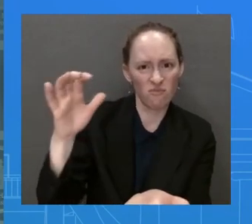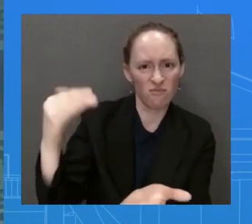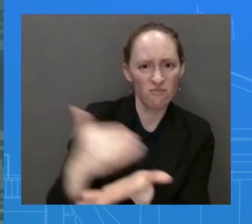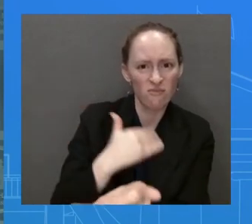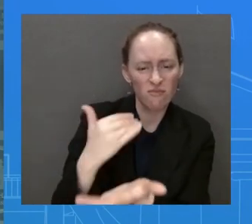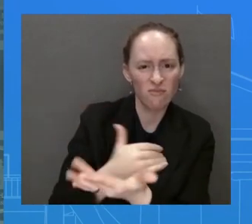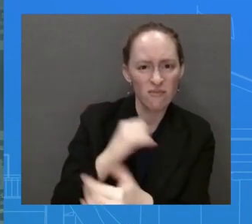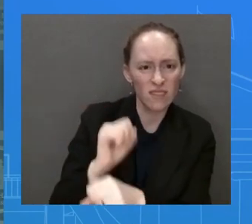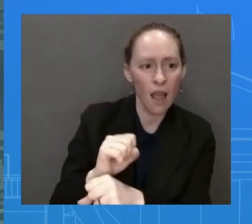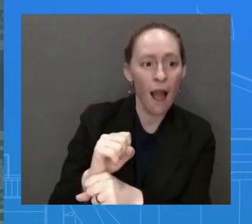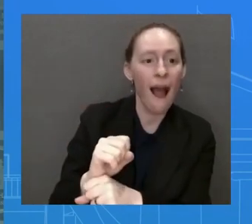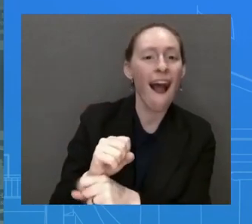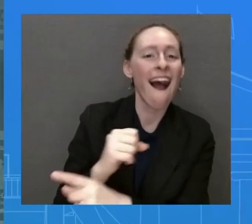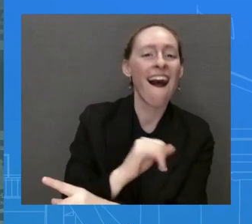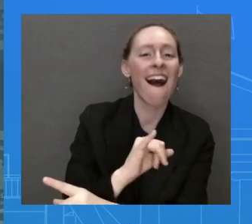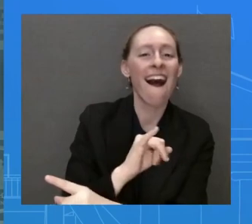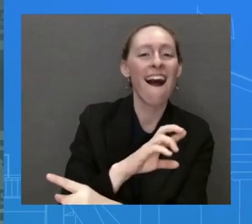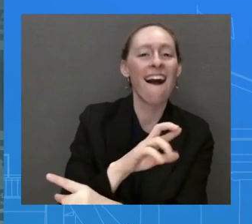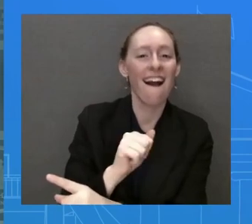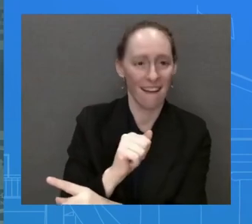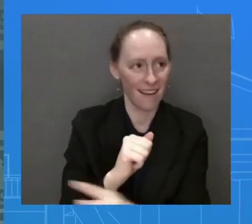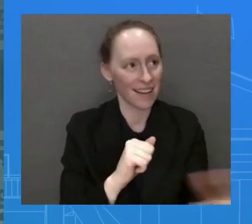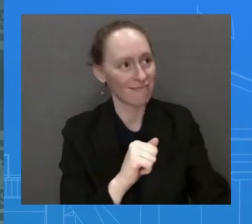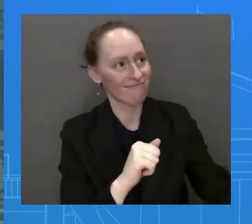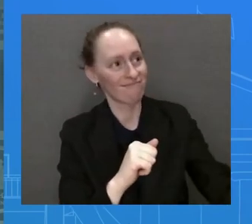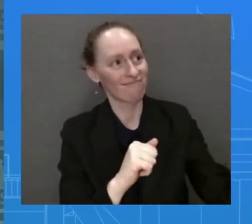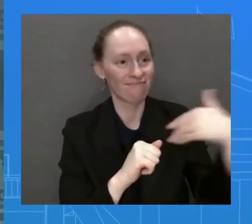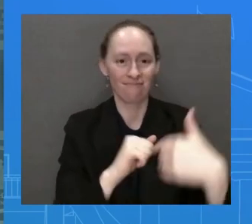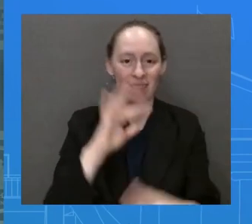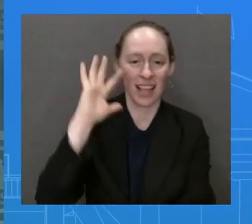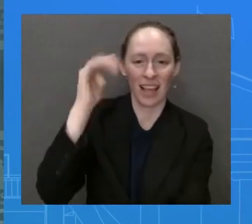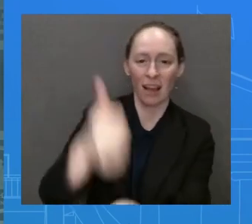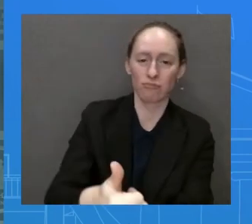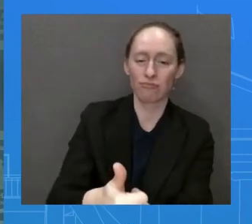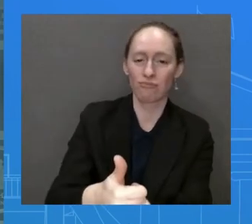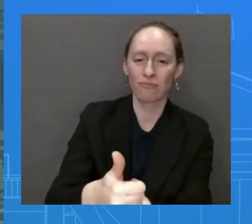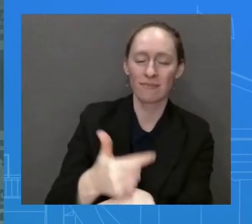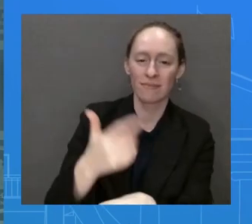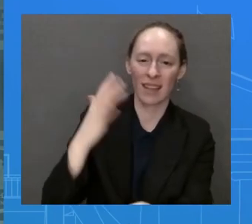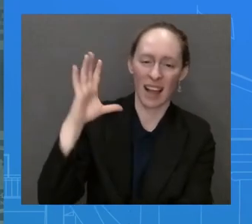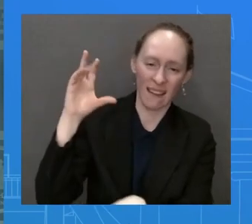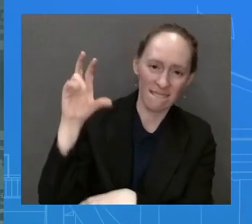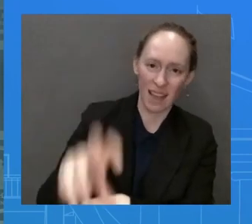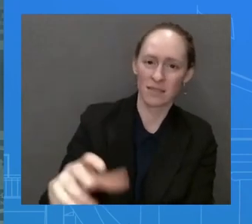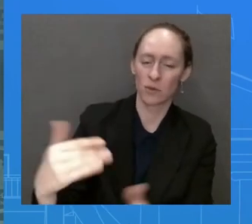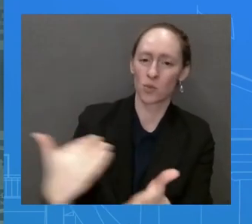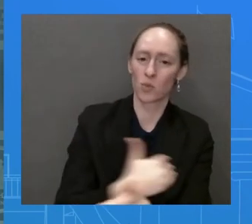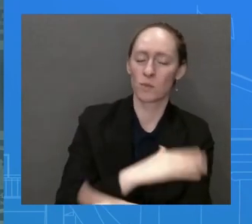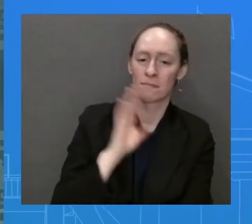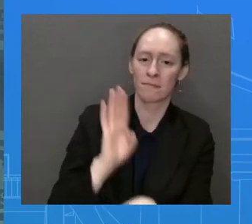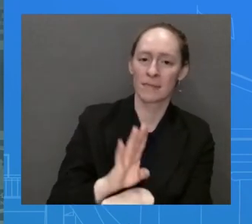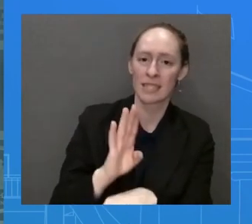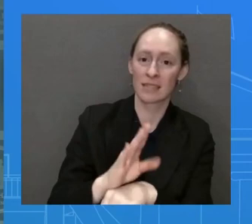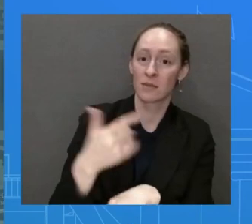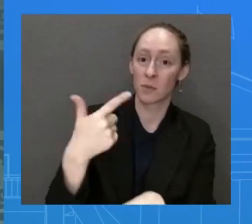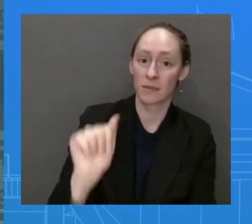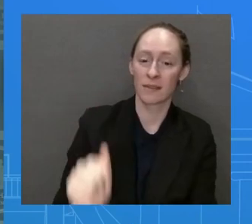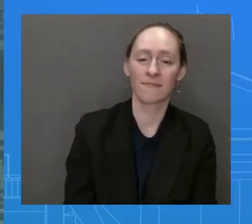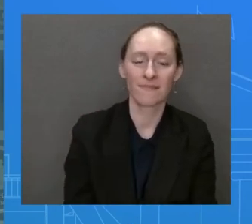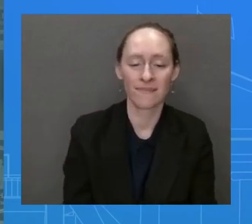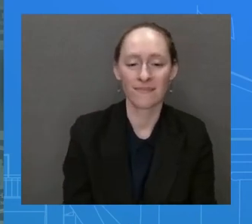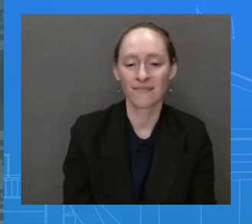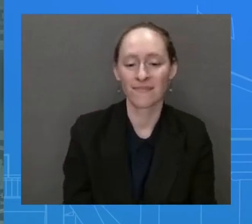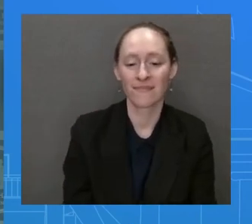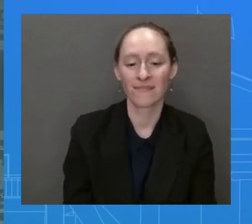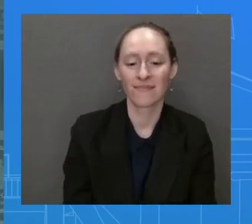all of that matters, and all of that is important in its more broadly speaking about the president's economic plan. Look, we believe that we